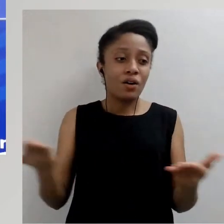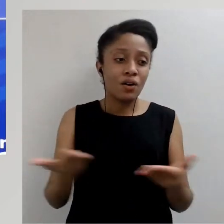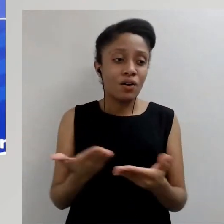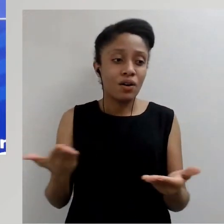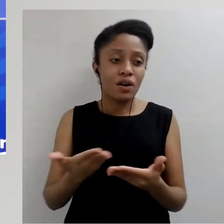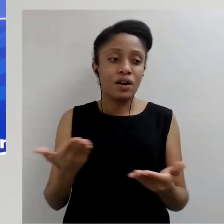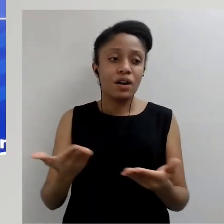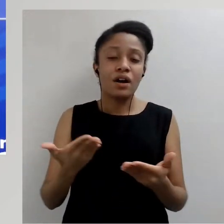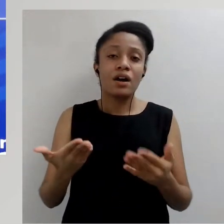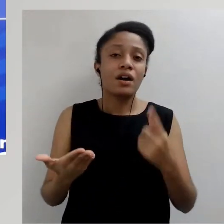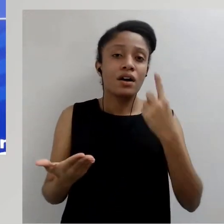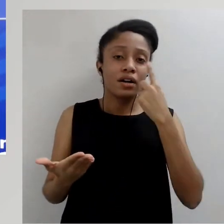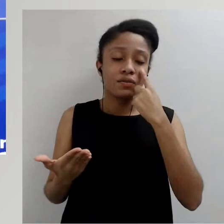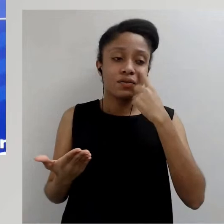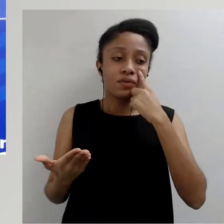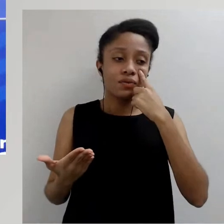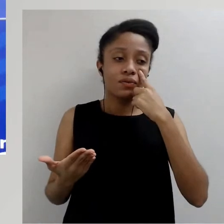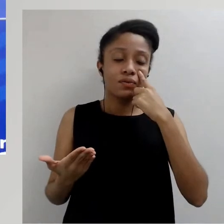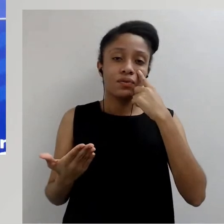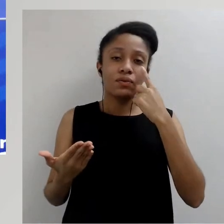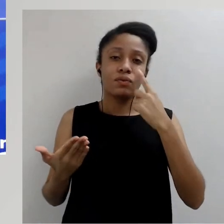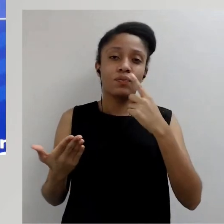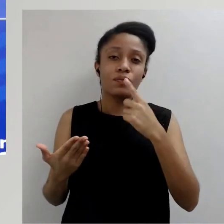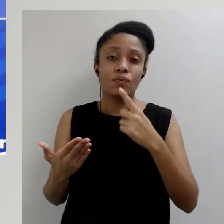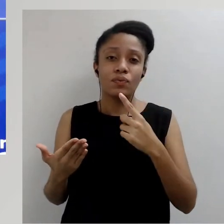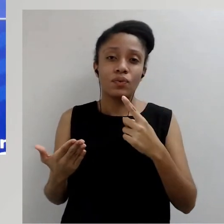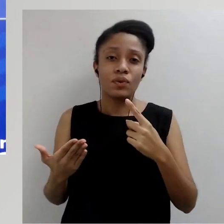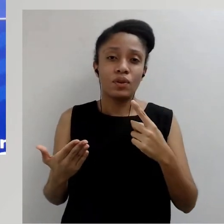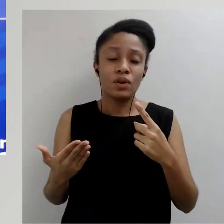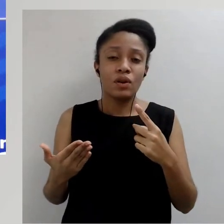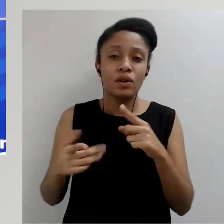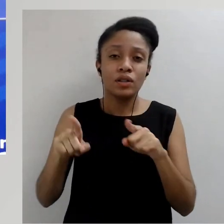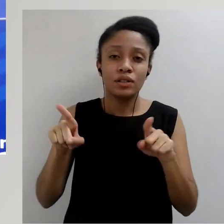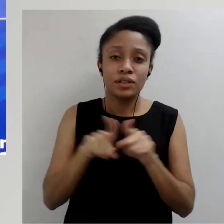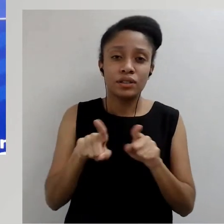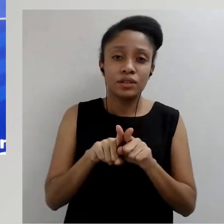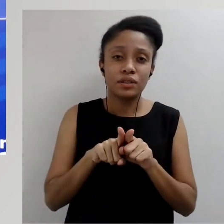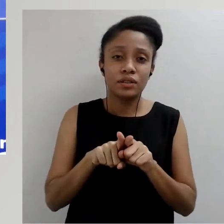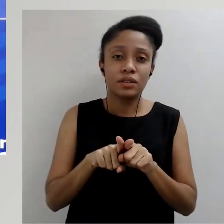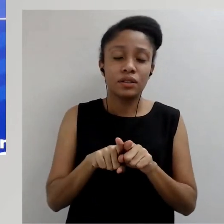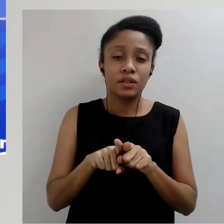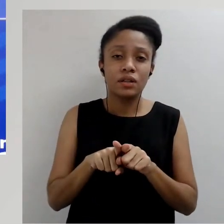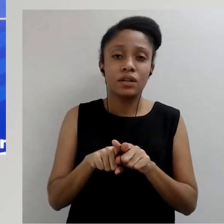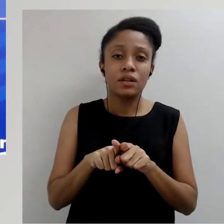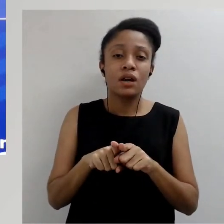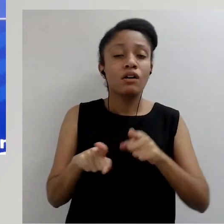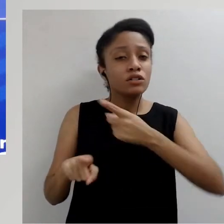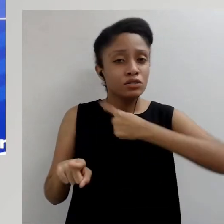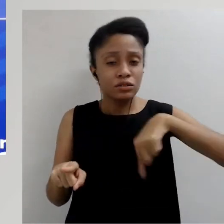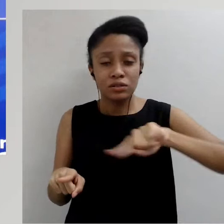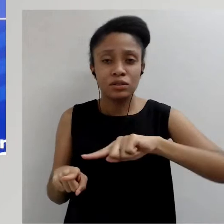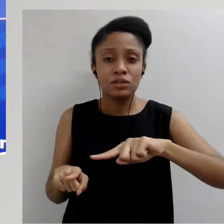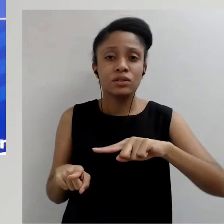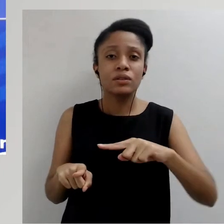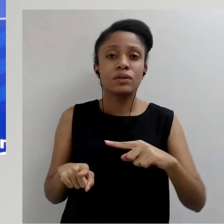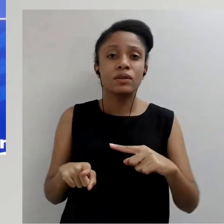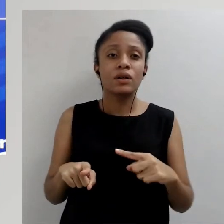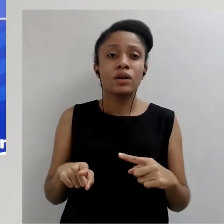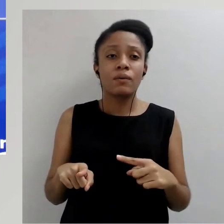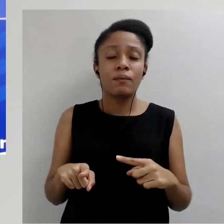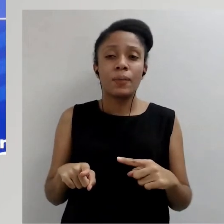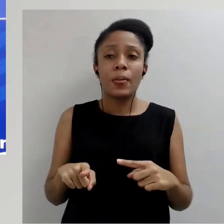this difference in the customer service when I was talking about in my presentation,